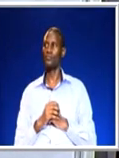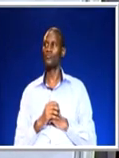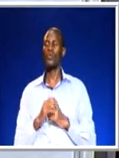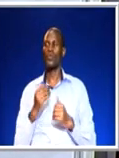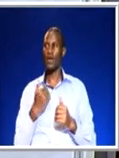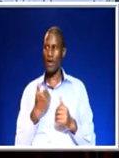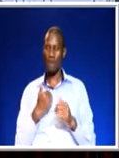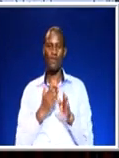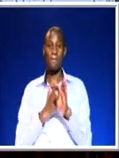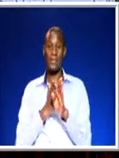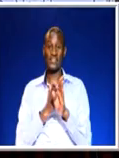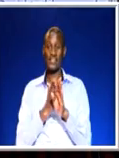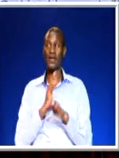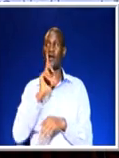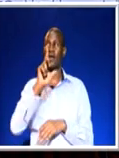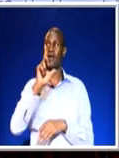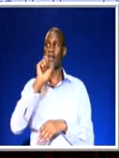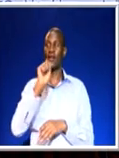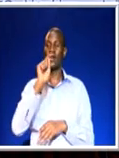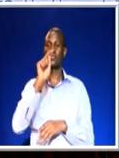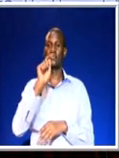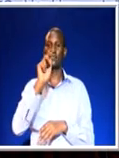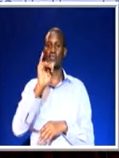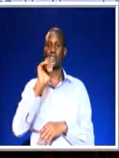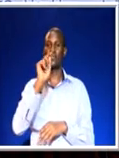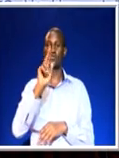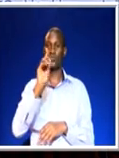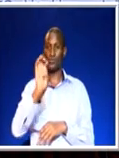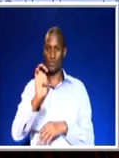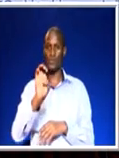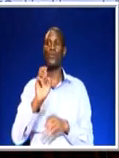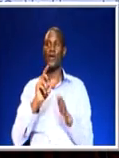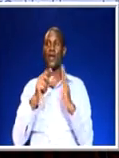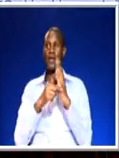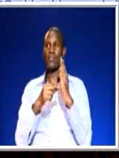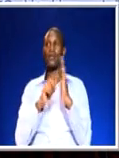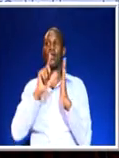We have major latitudes. I will name them later.